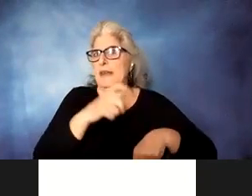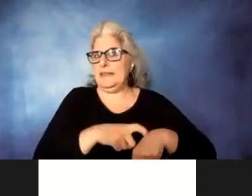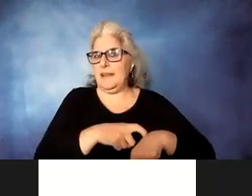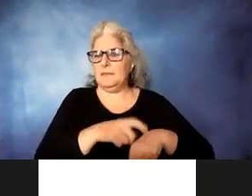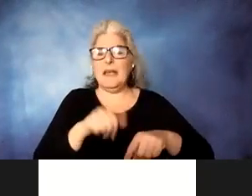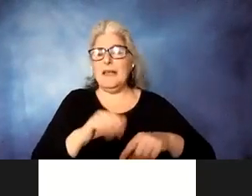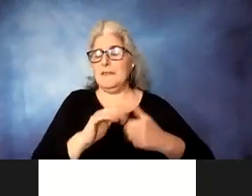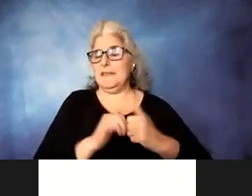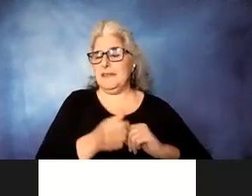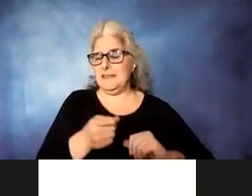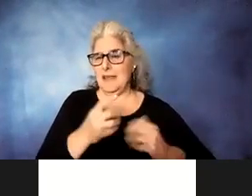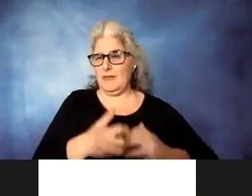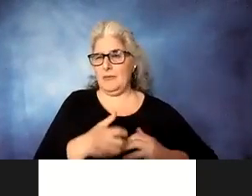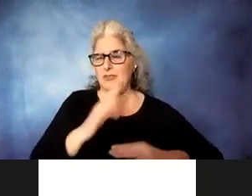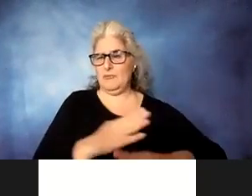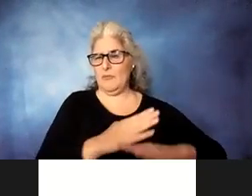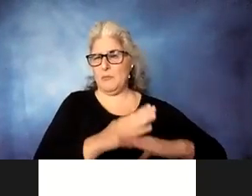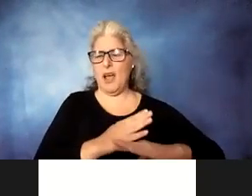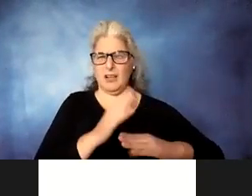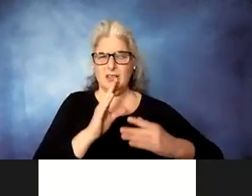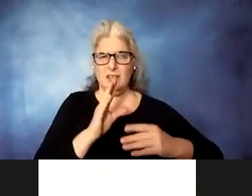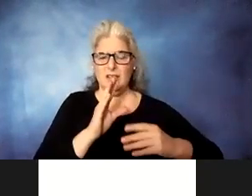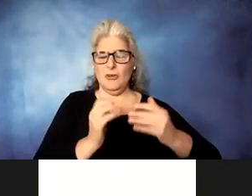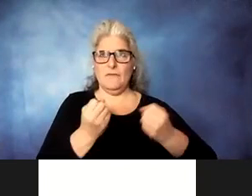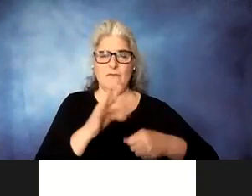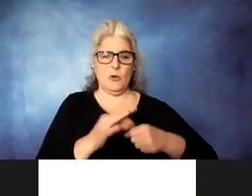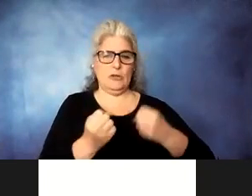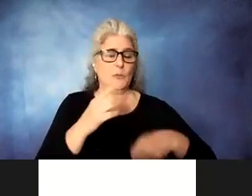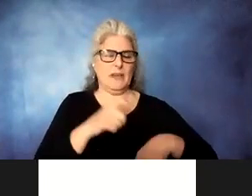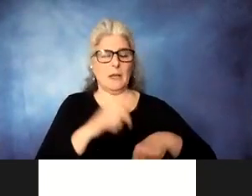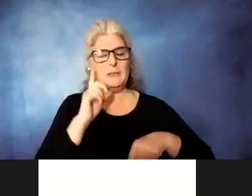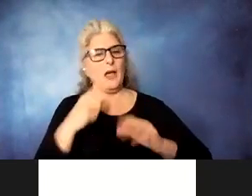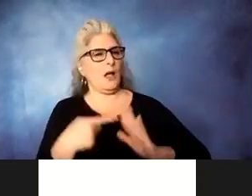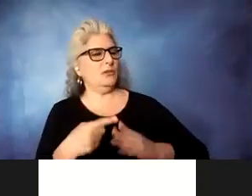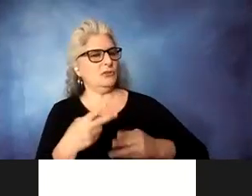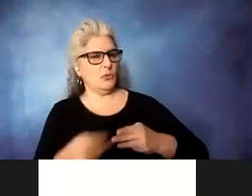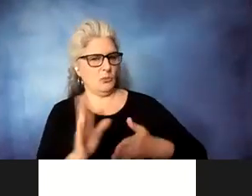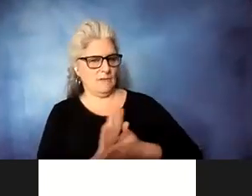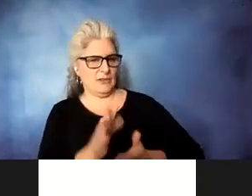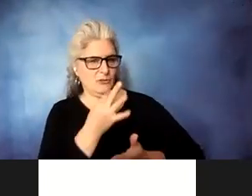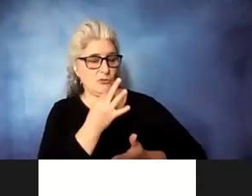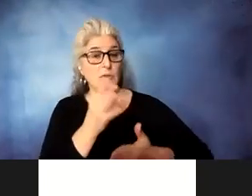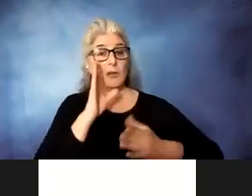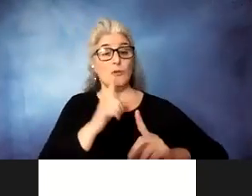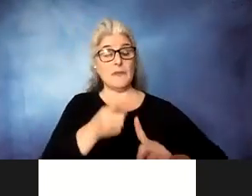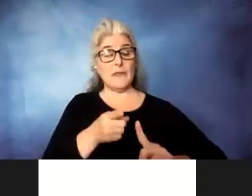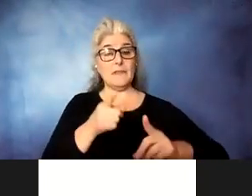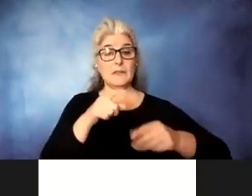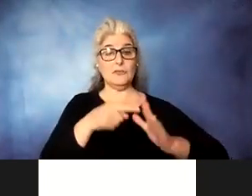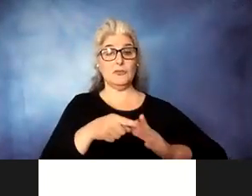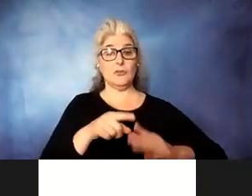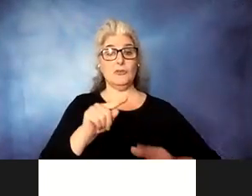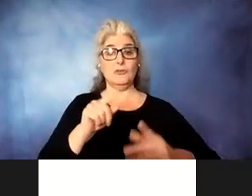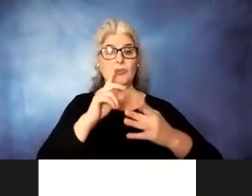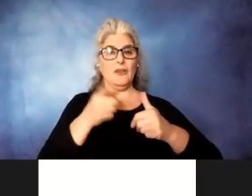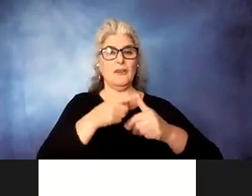overvoting. I'll show a brief video of that in a minute. And this image on the slide is a touchscreen of the AutoMark with the candidate Tegan Kelly, all